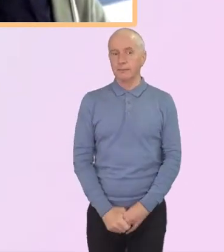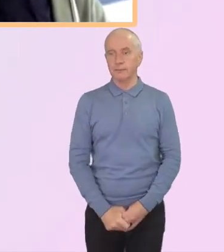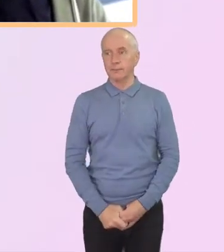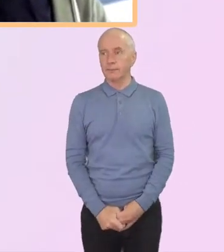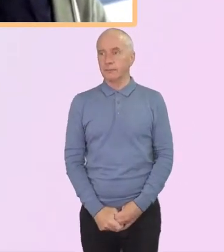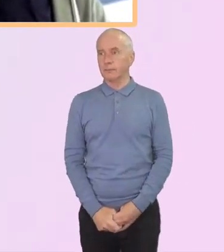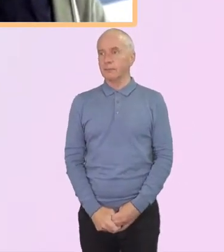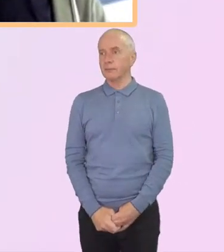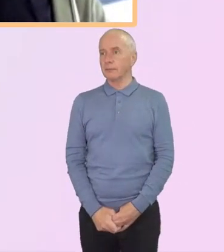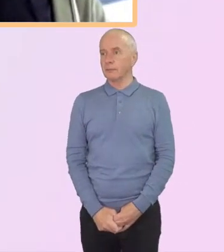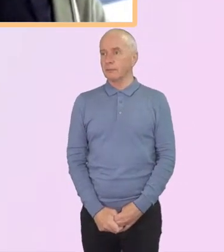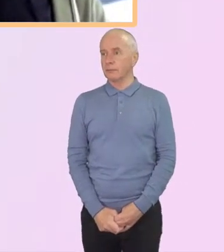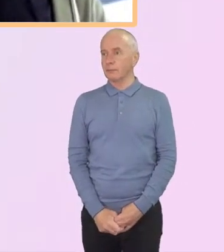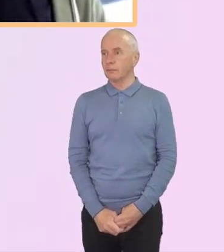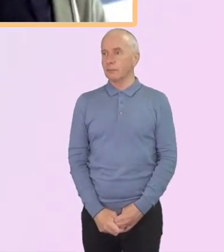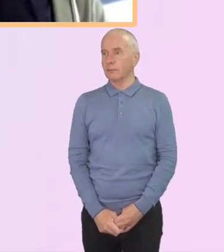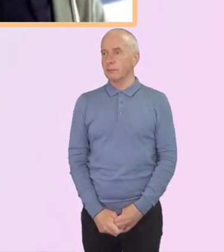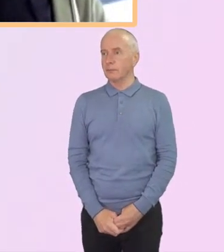Thank you.